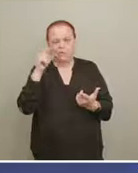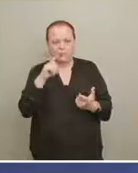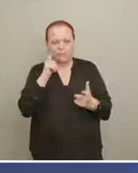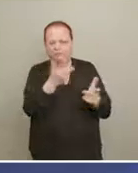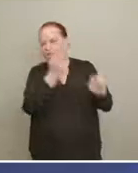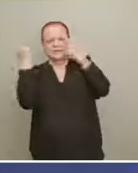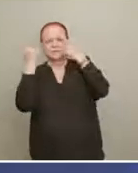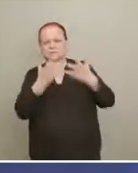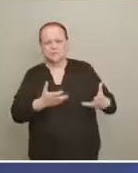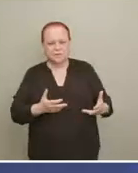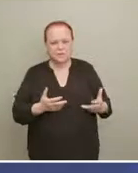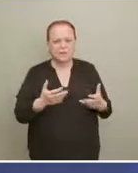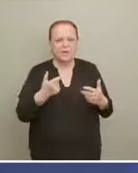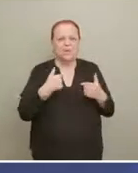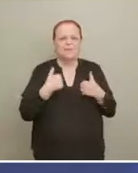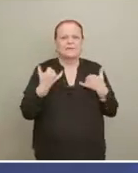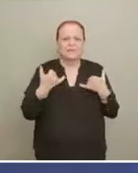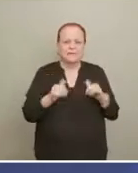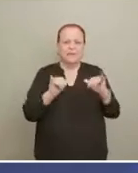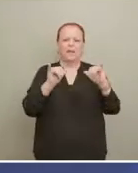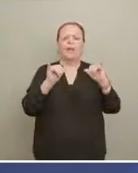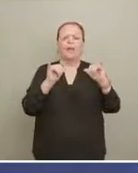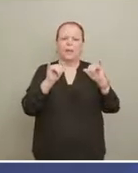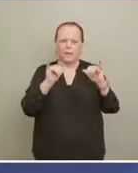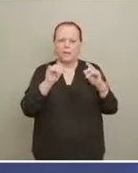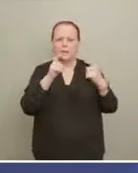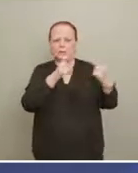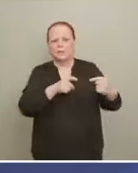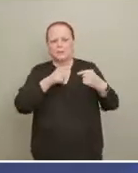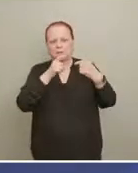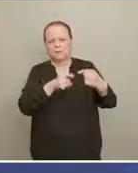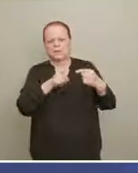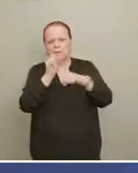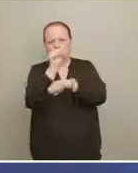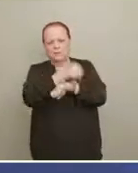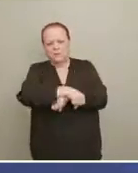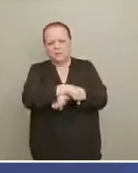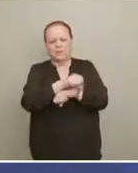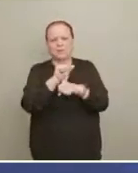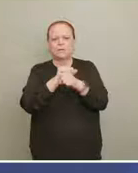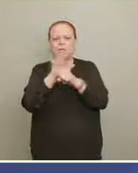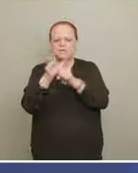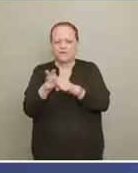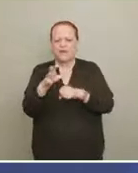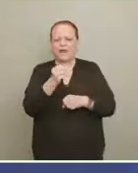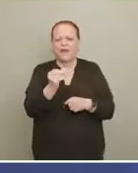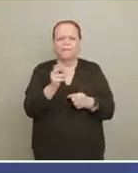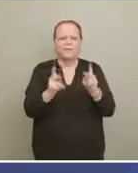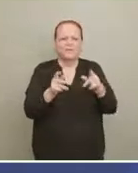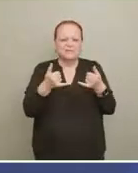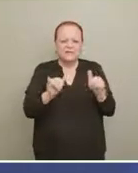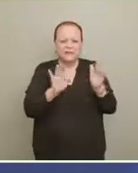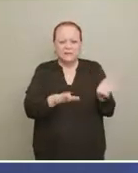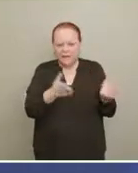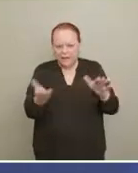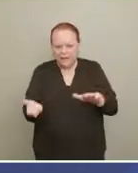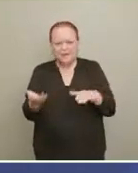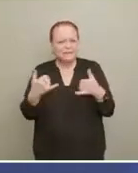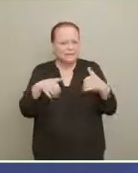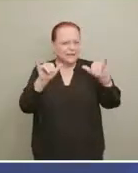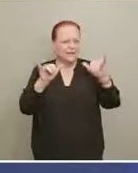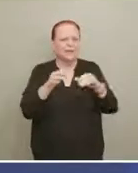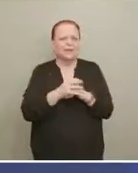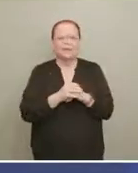year of this pandemic, and we still lose people to the COVID-19 and clearly a significant number of them